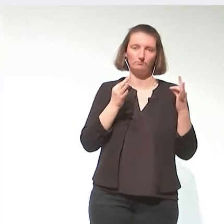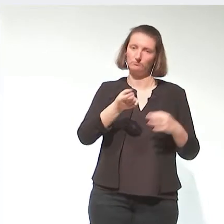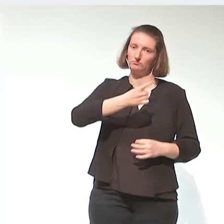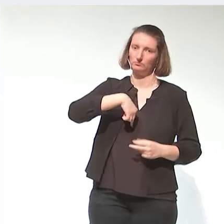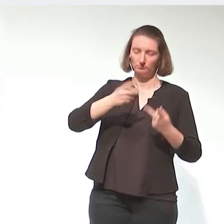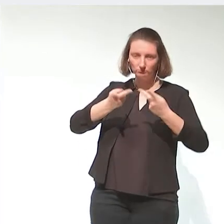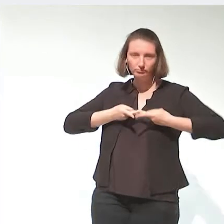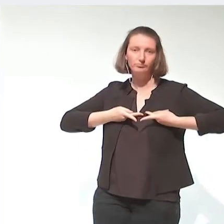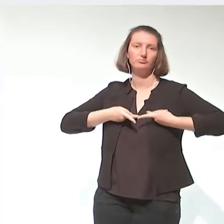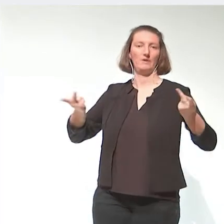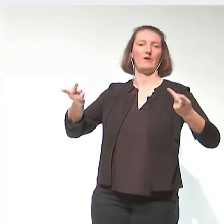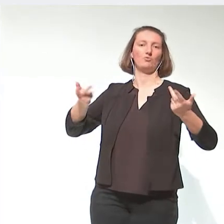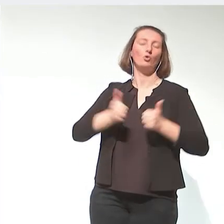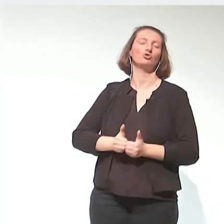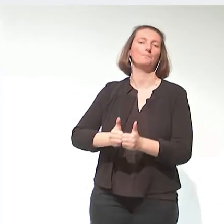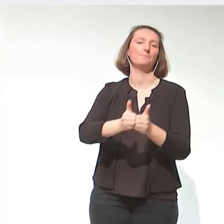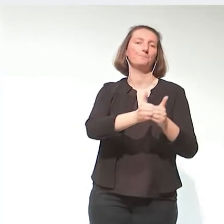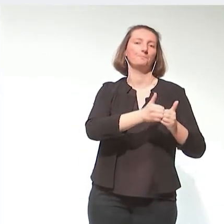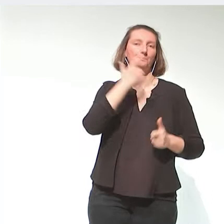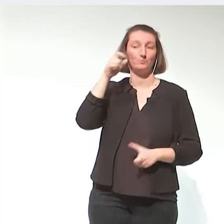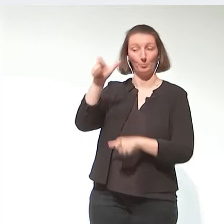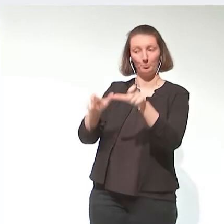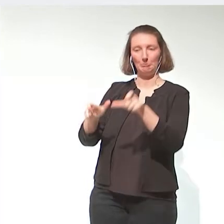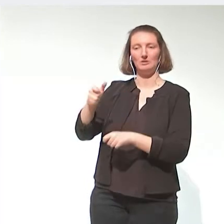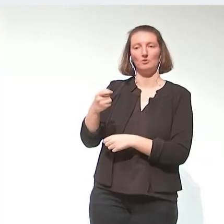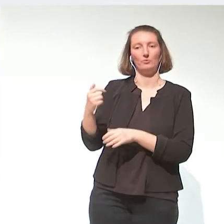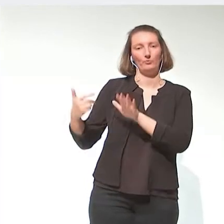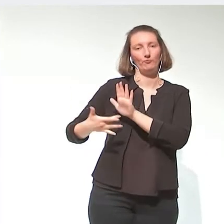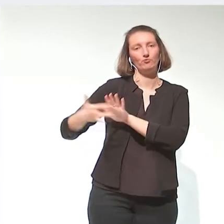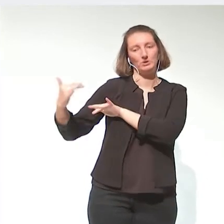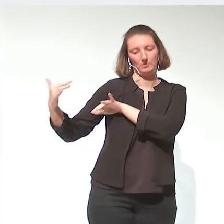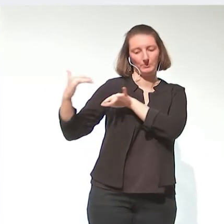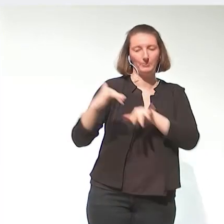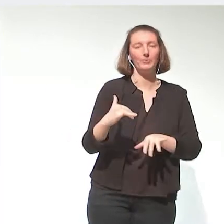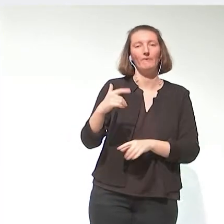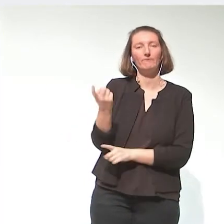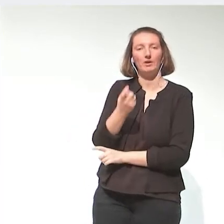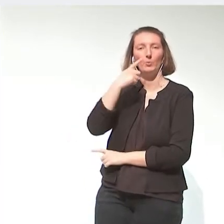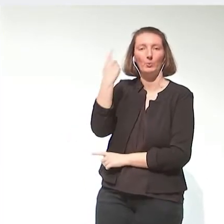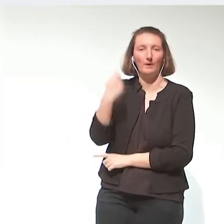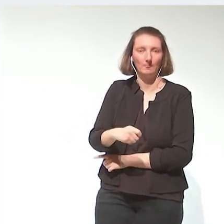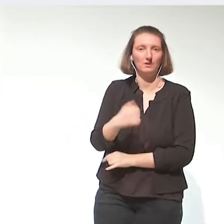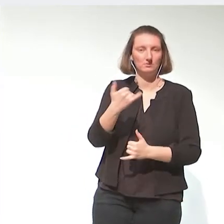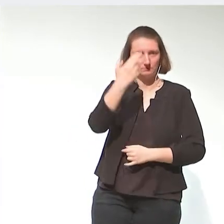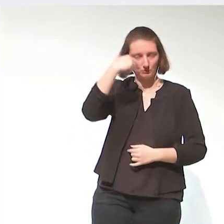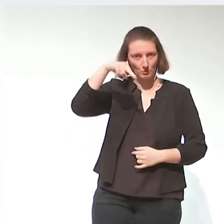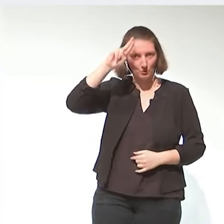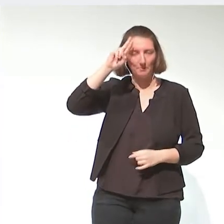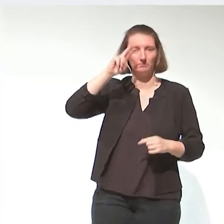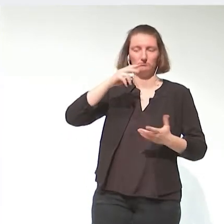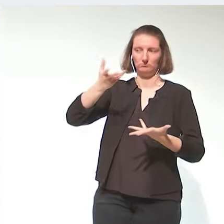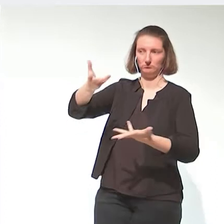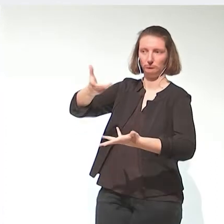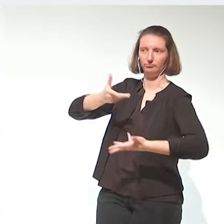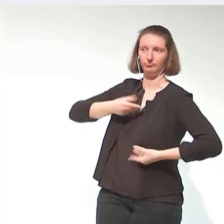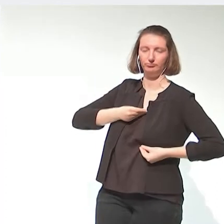make a joint statement to welcome the people of Ukraine in the EU, and this